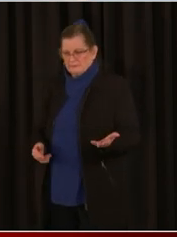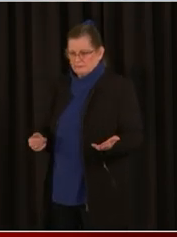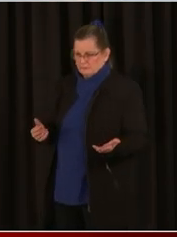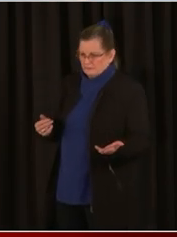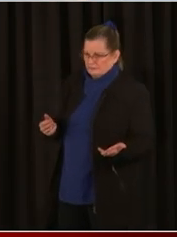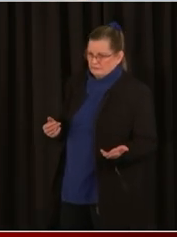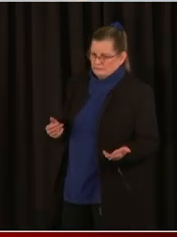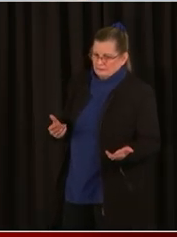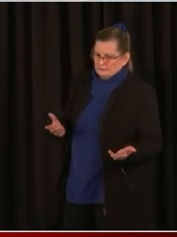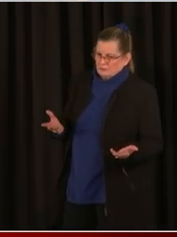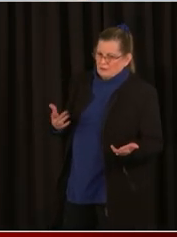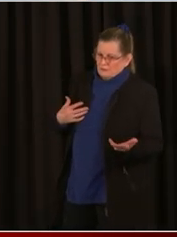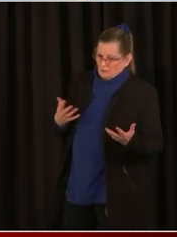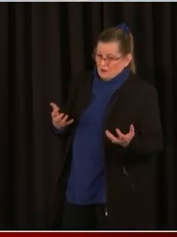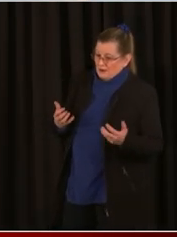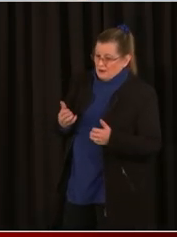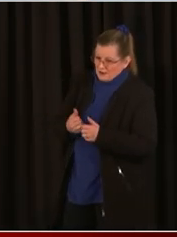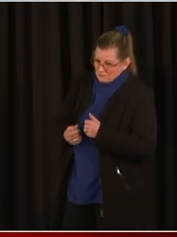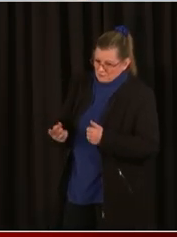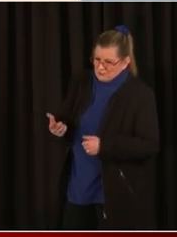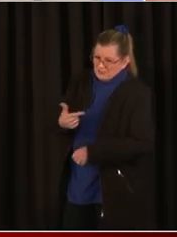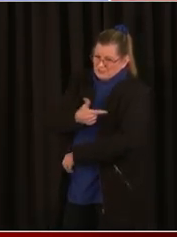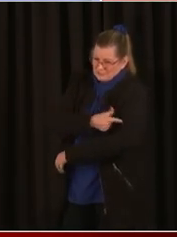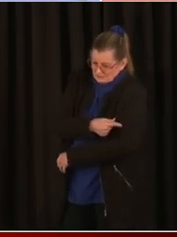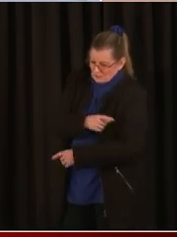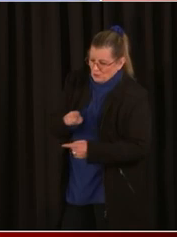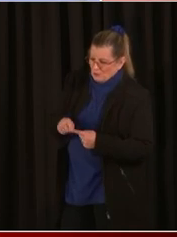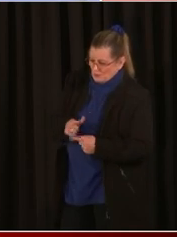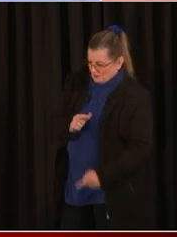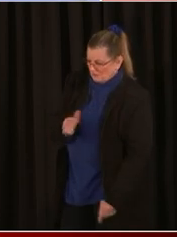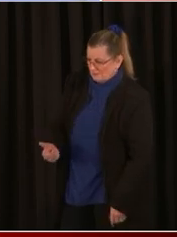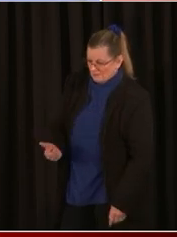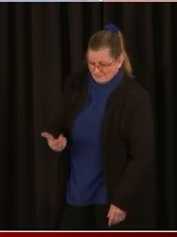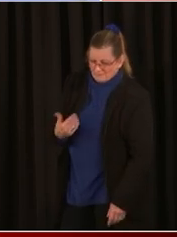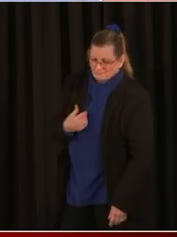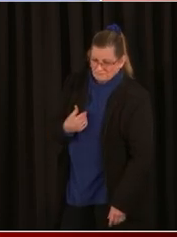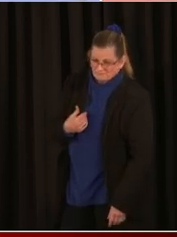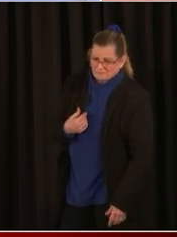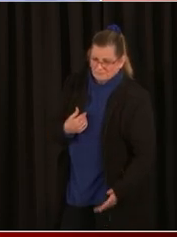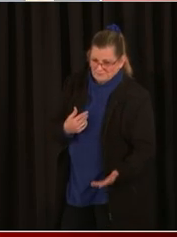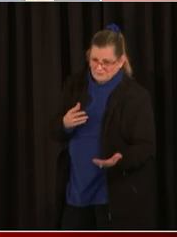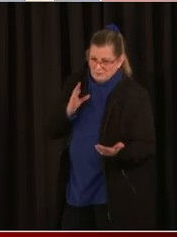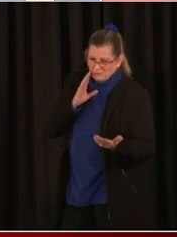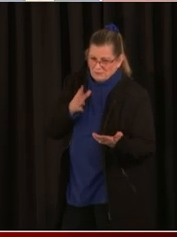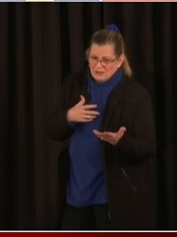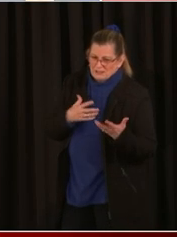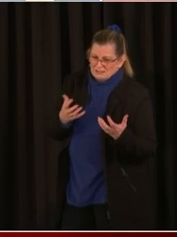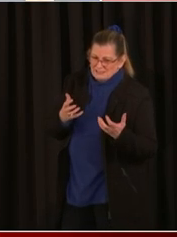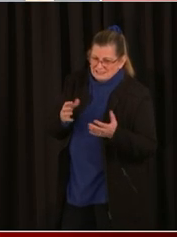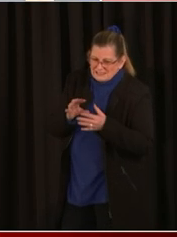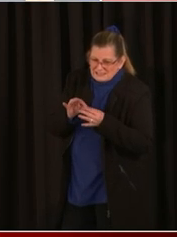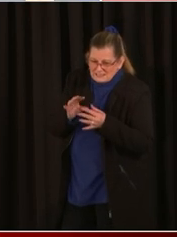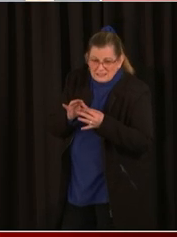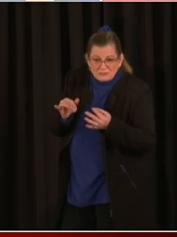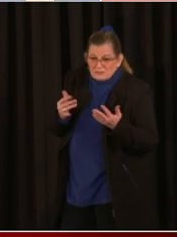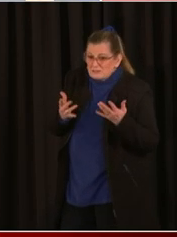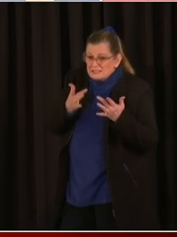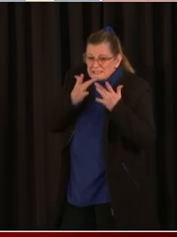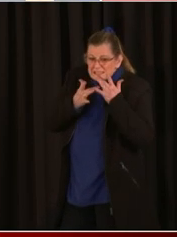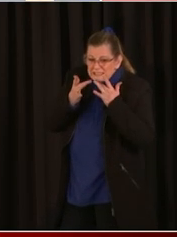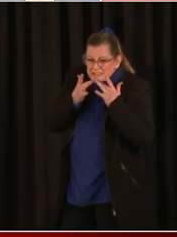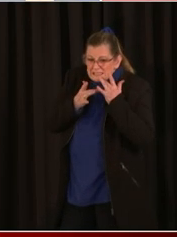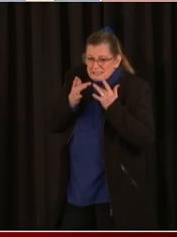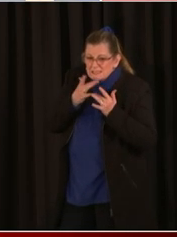well, we want everybody to get the vaccine when it's their term, Sam. And I think what we're trying to say is that the issue is